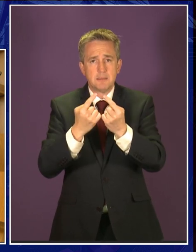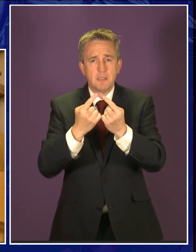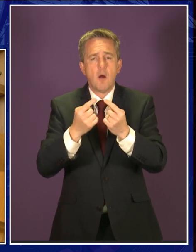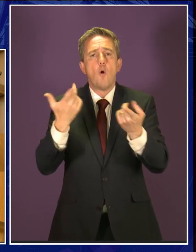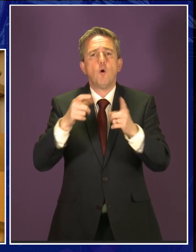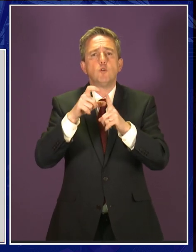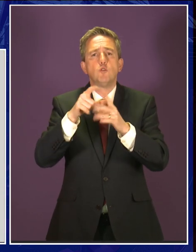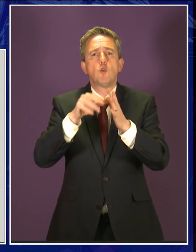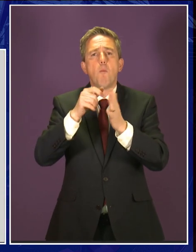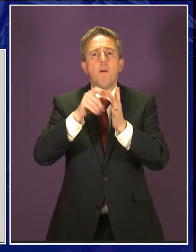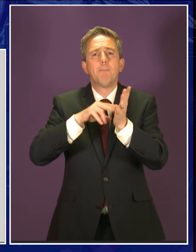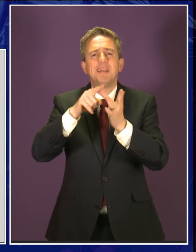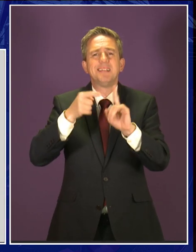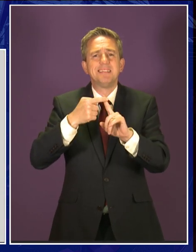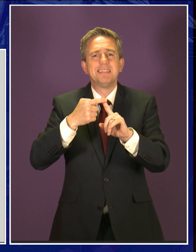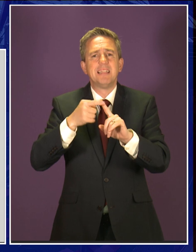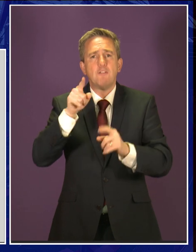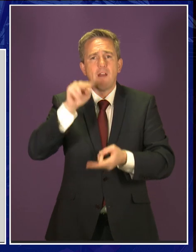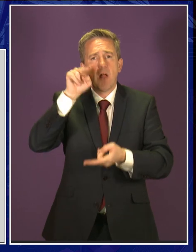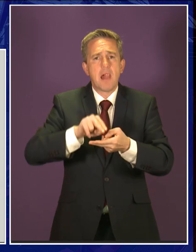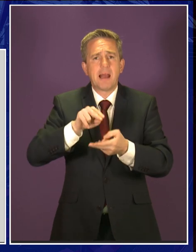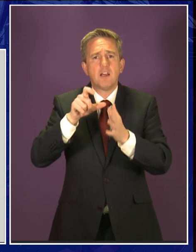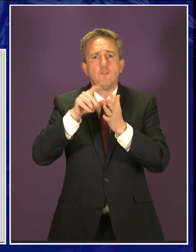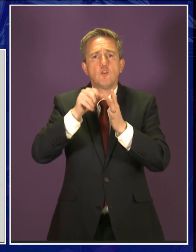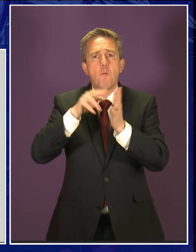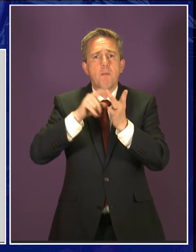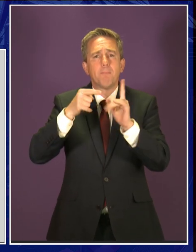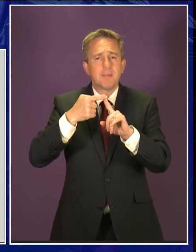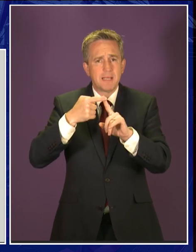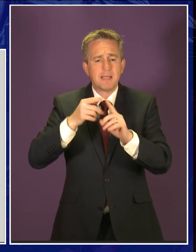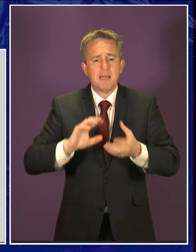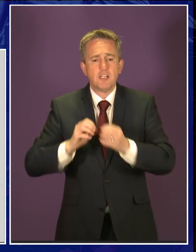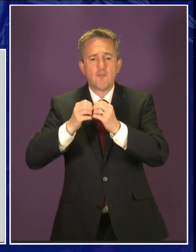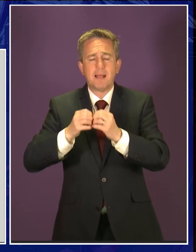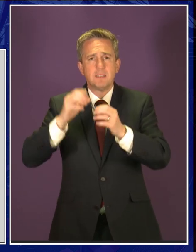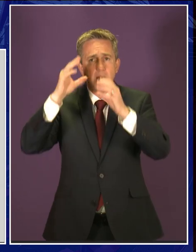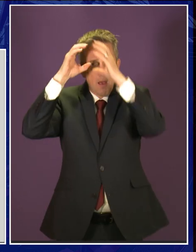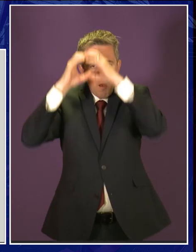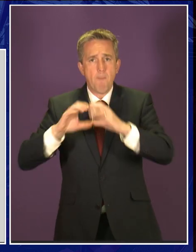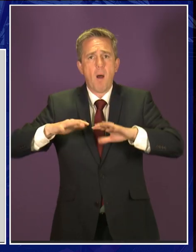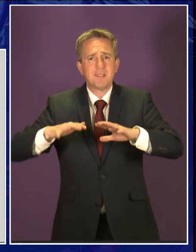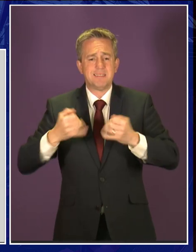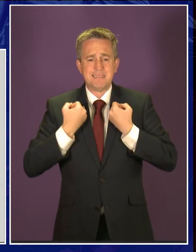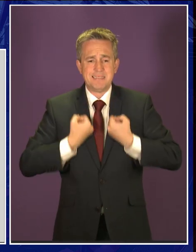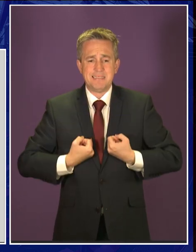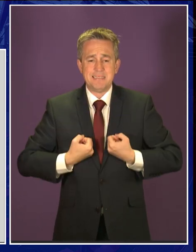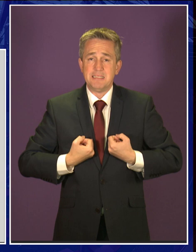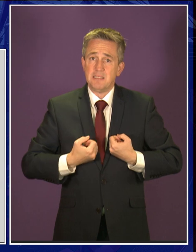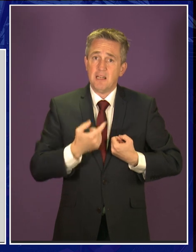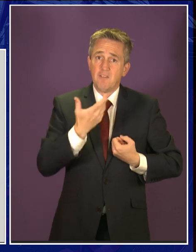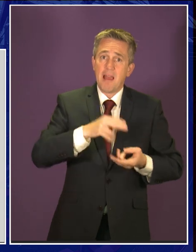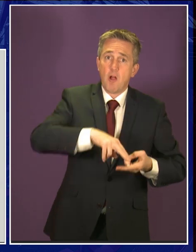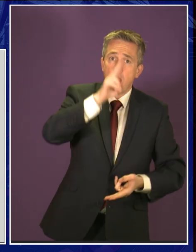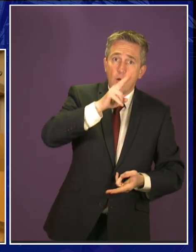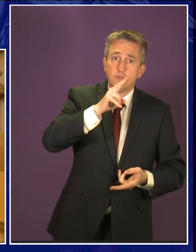dopamine. If you have a lack of dopamine, it causes a neurological condition called Parkinson's disease. If you have lots of